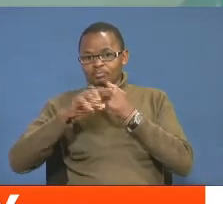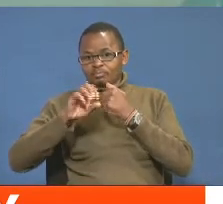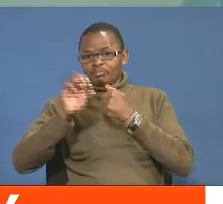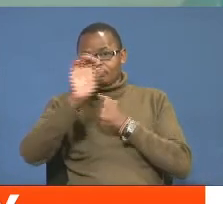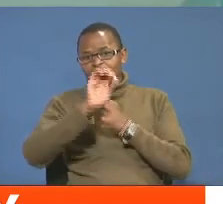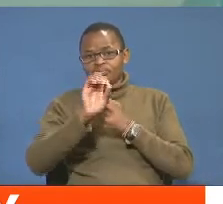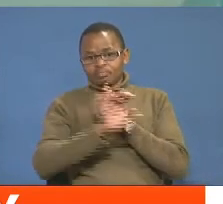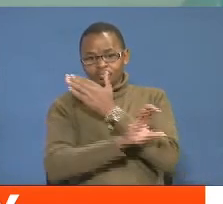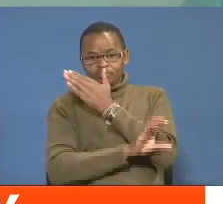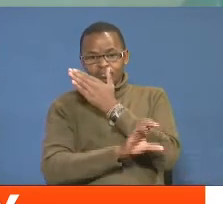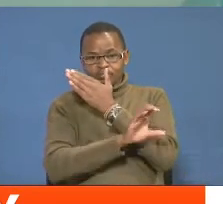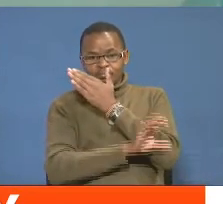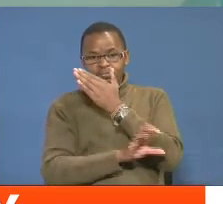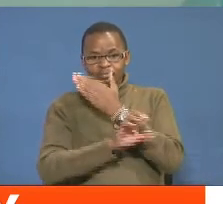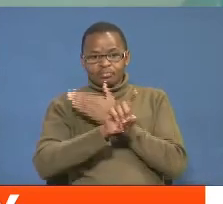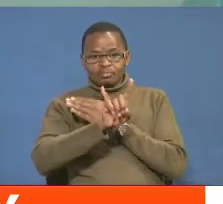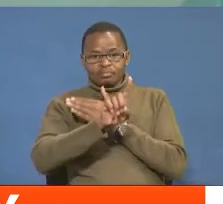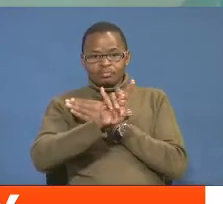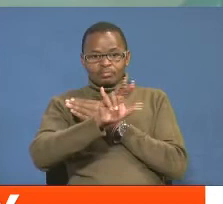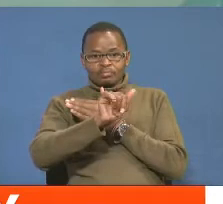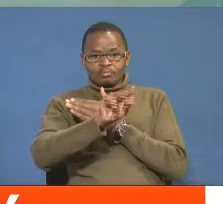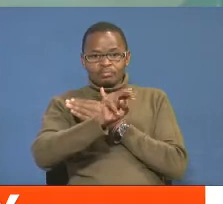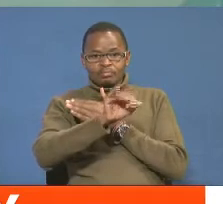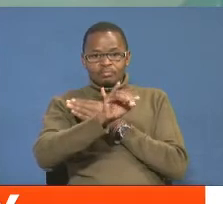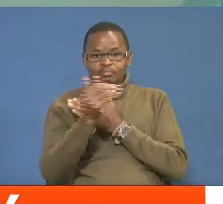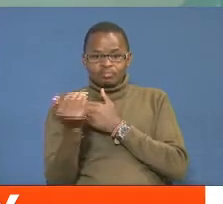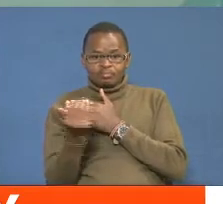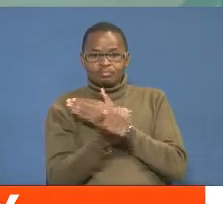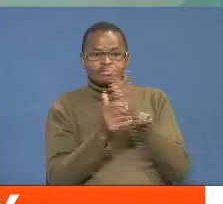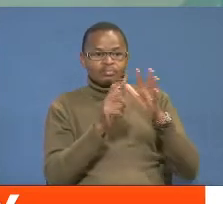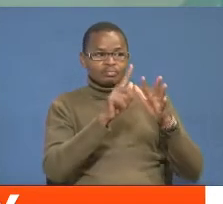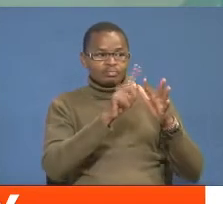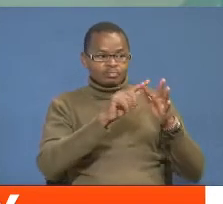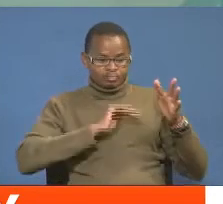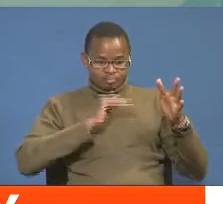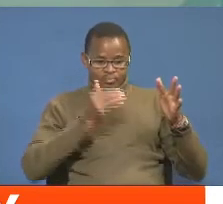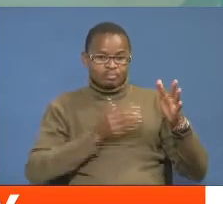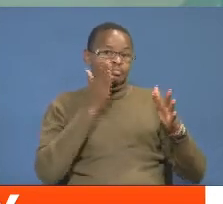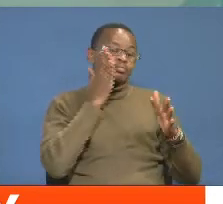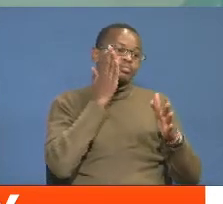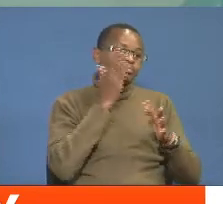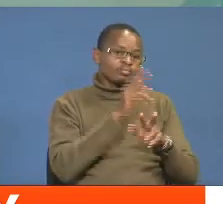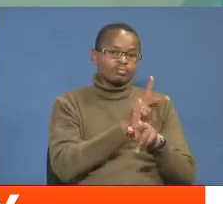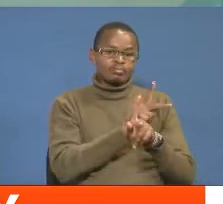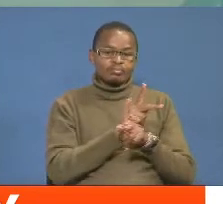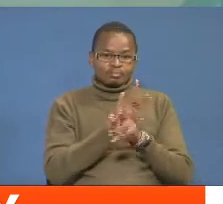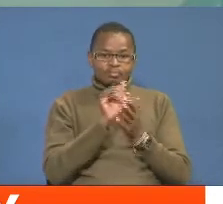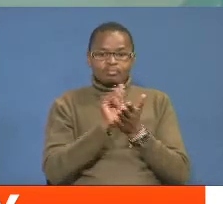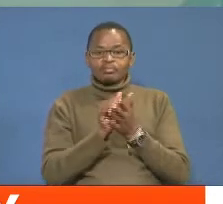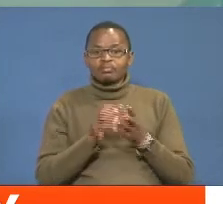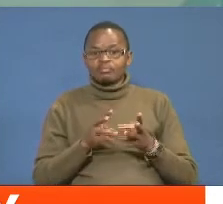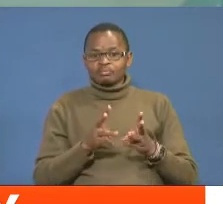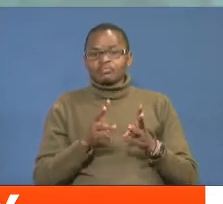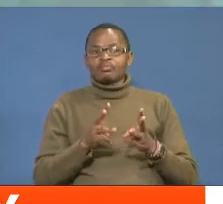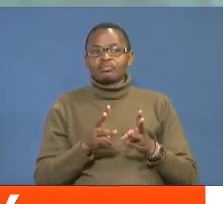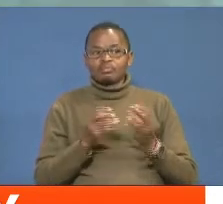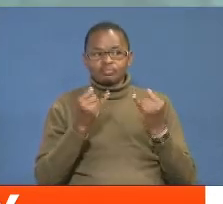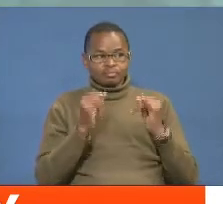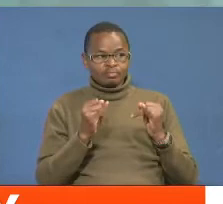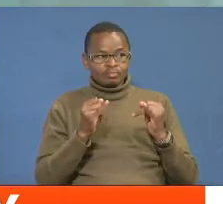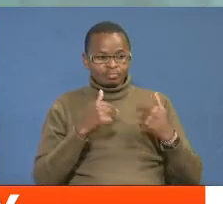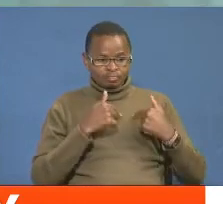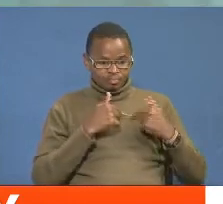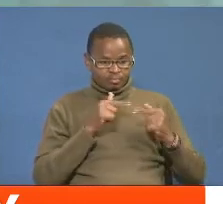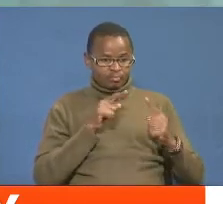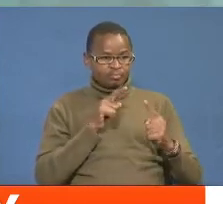60% of the country, mm-hmm. you know, vaccinated, then the children and the pregnant mothers will be protected that way. All right. Now, since